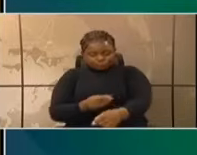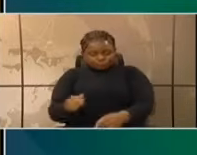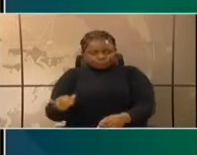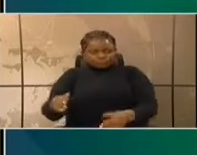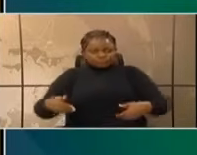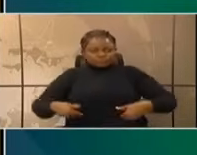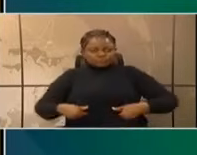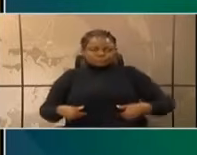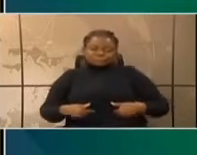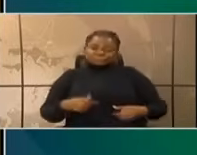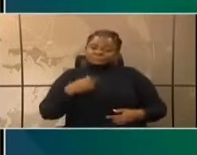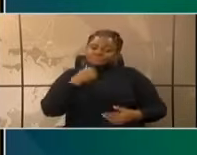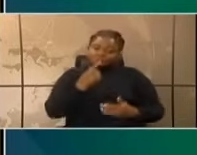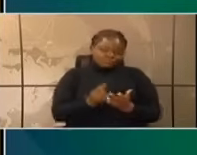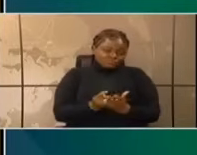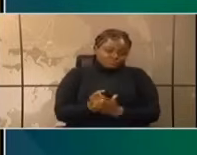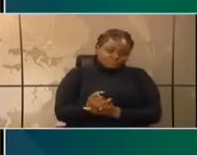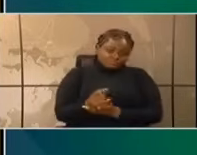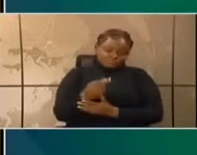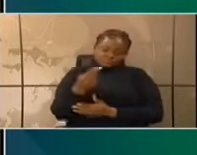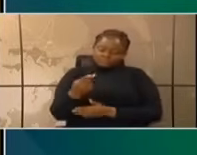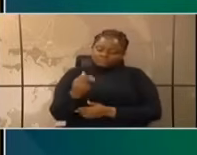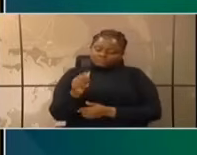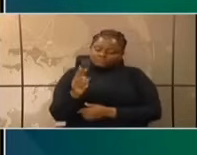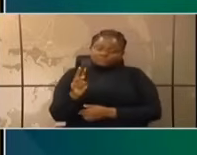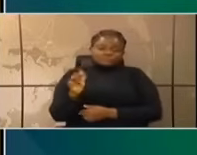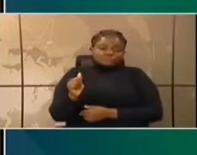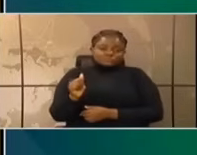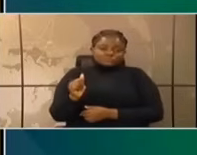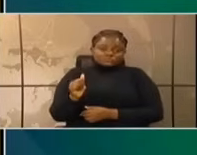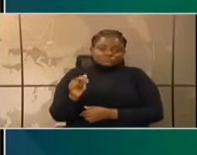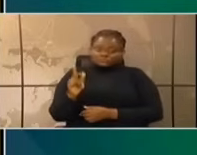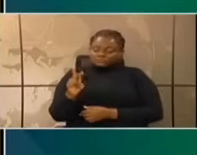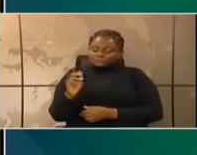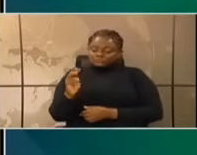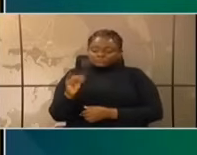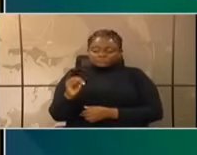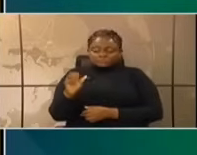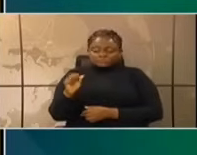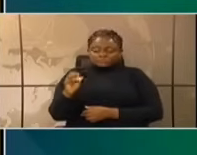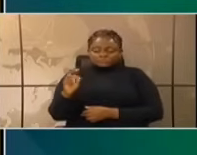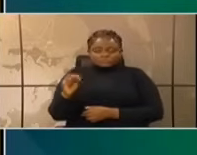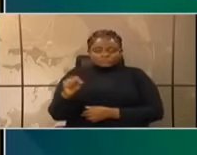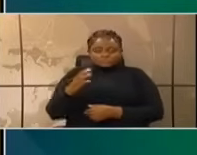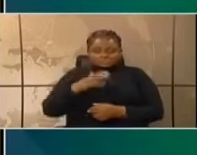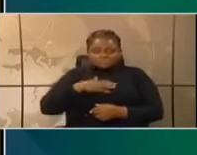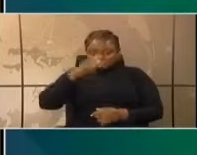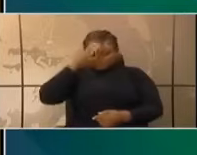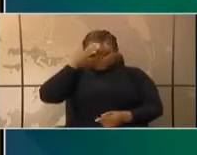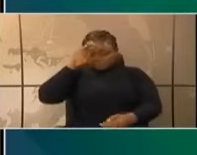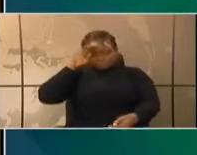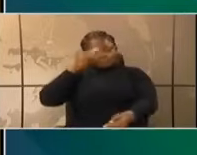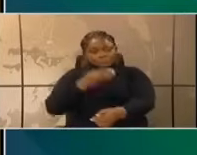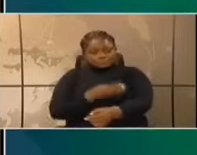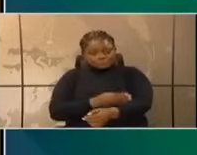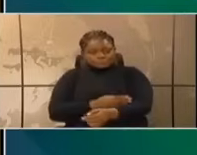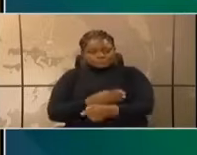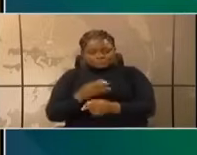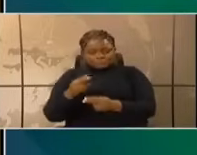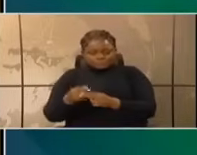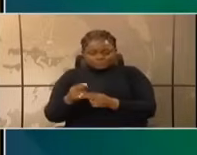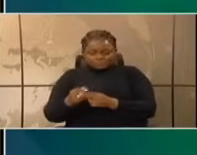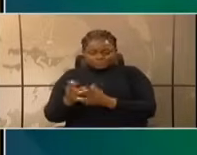May catch someone that plane. How are Kumsi? On the Kumsi no, Kumsi no, Ayame Papa Nuya Edin.